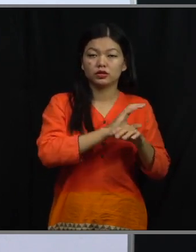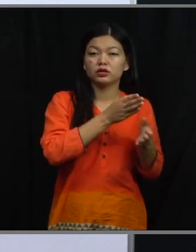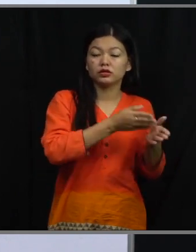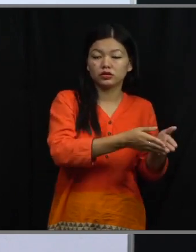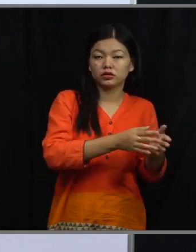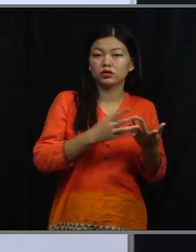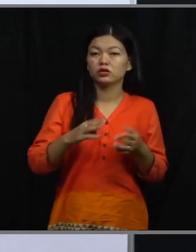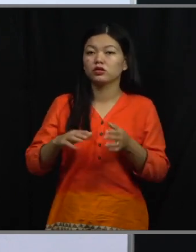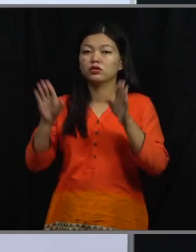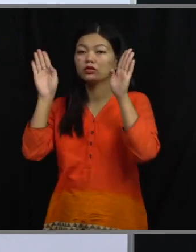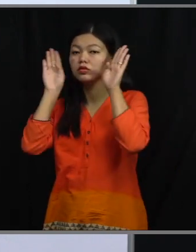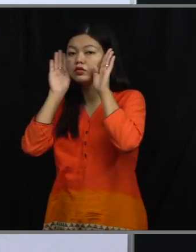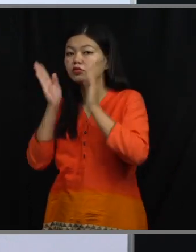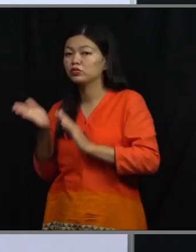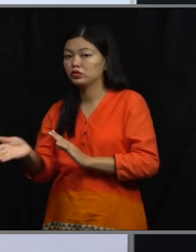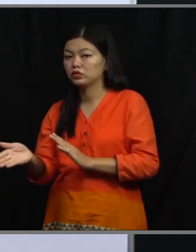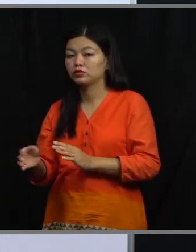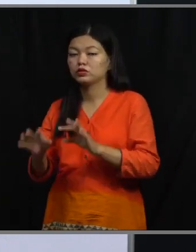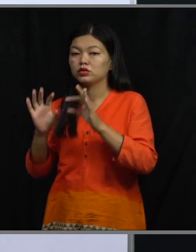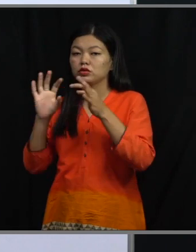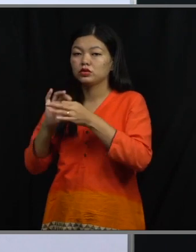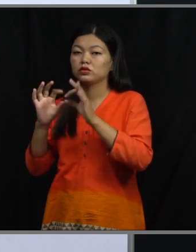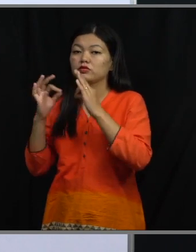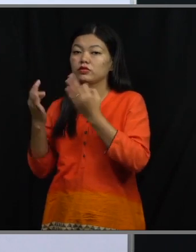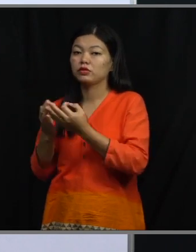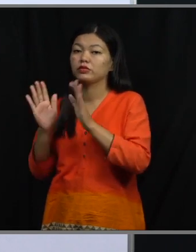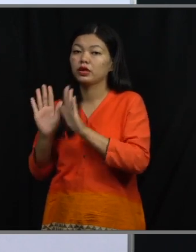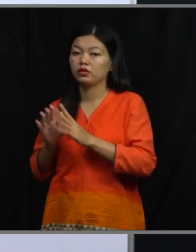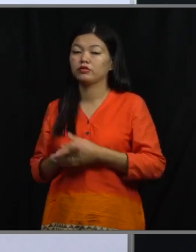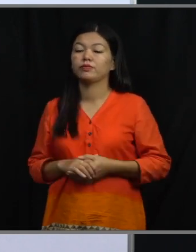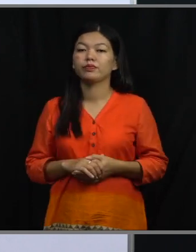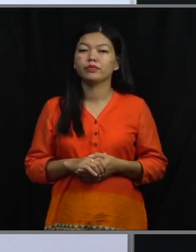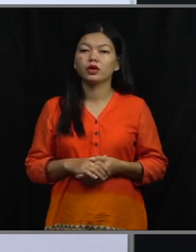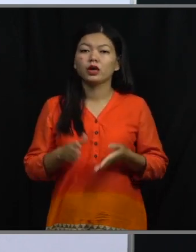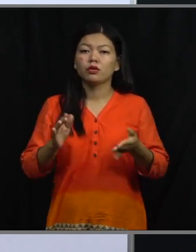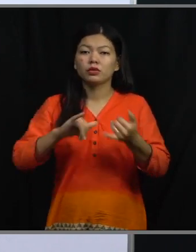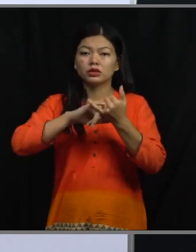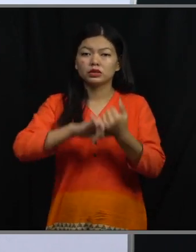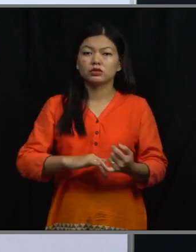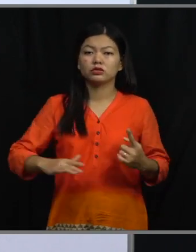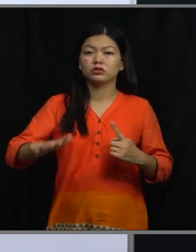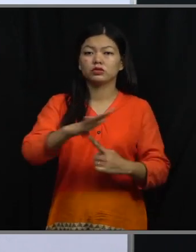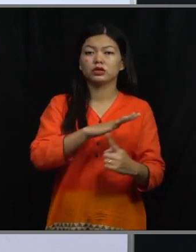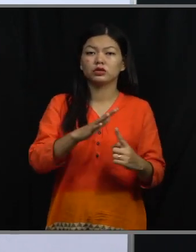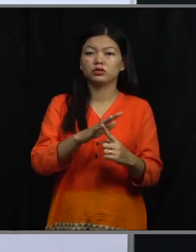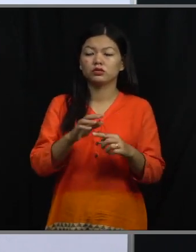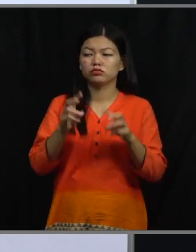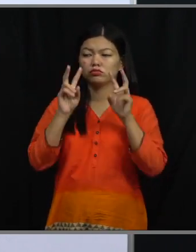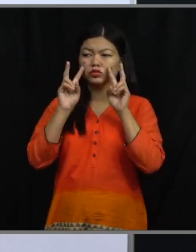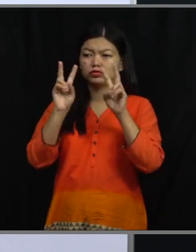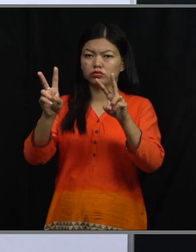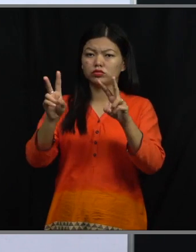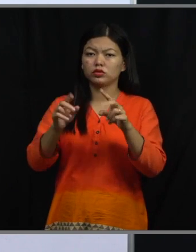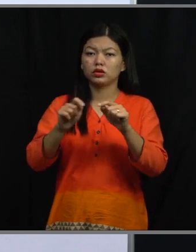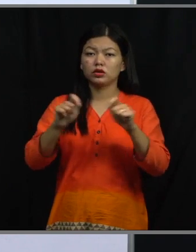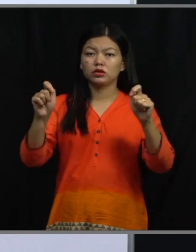is that today, as we look into the bigger picture of the society, okay, we see a lot of structural